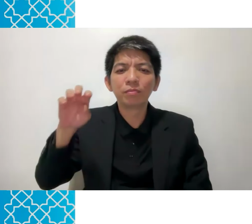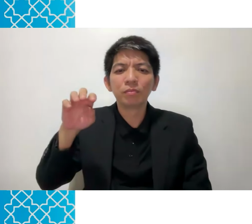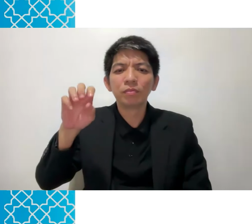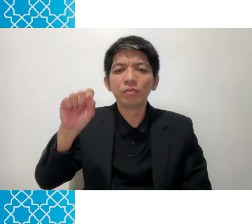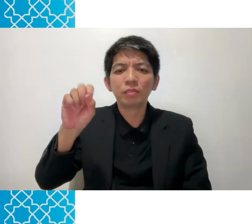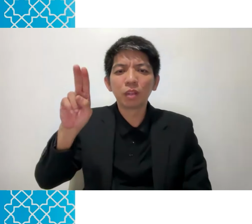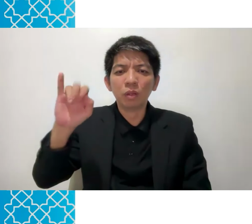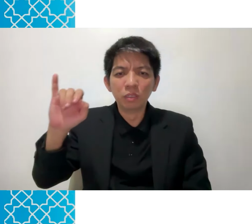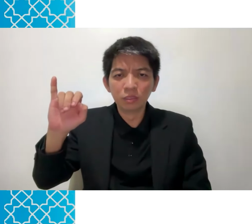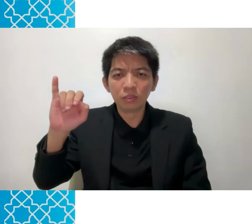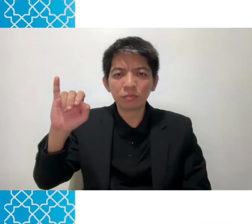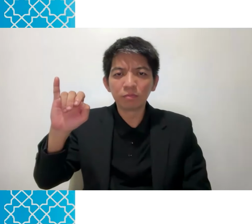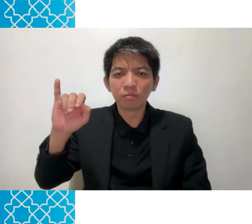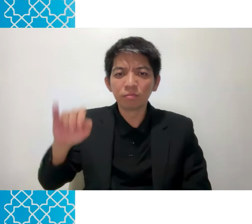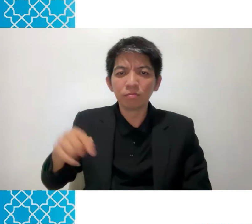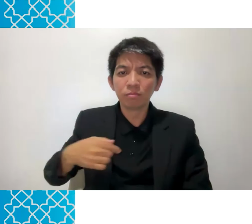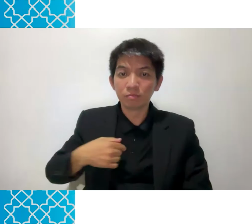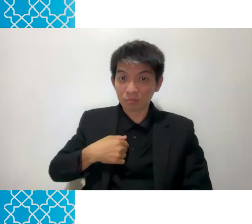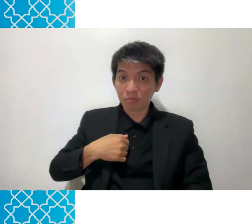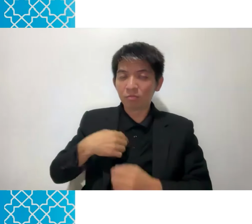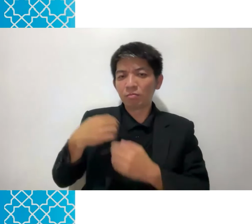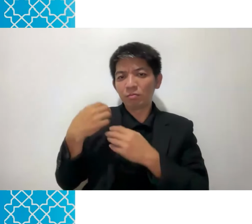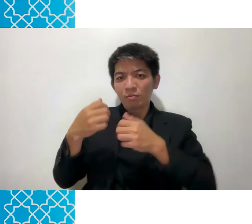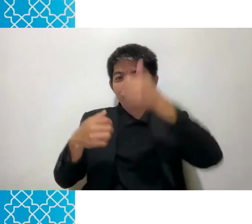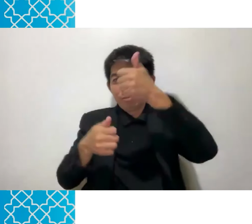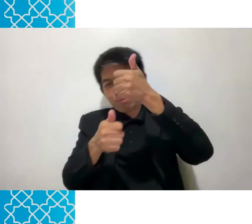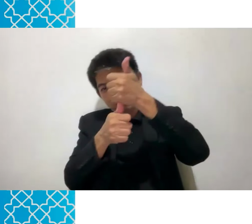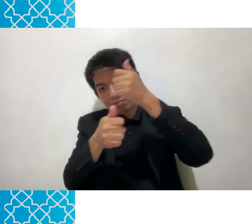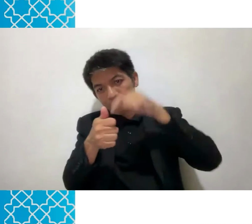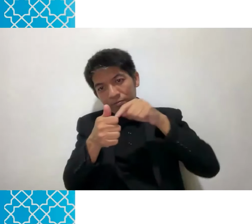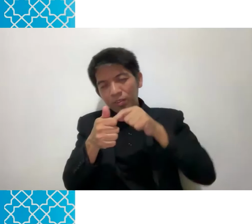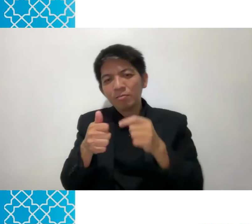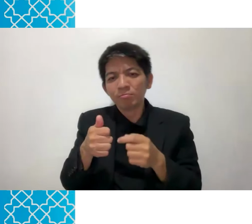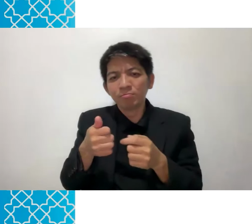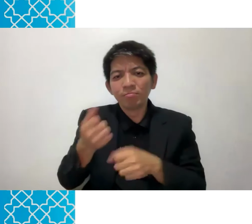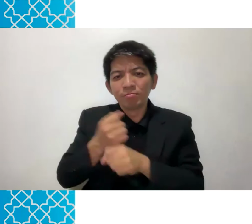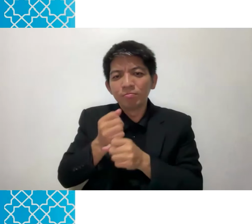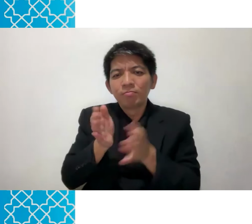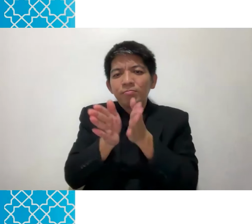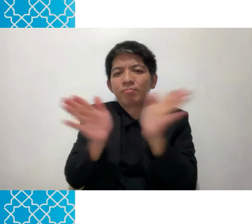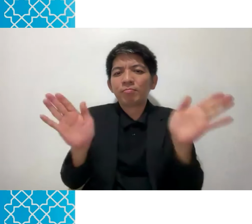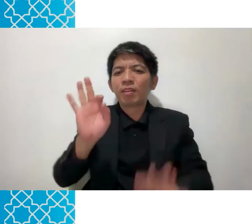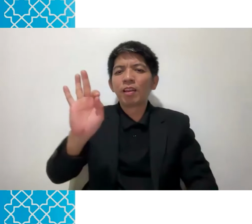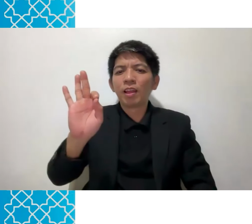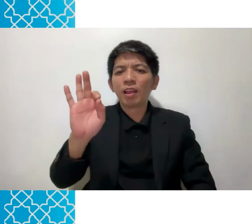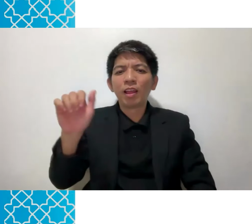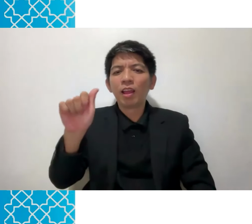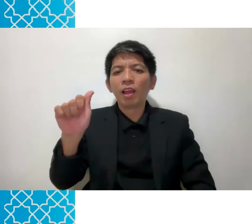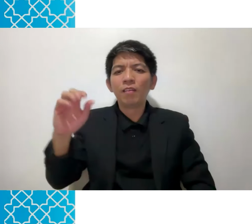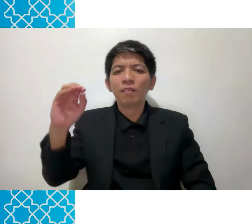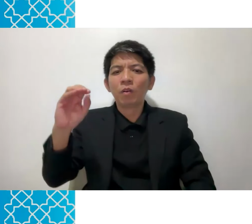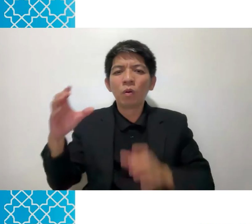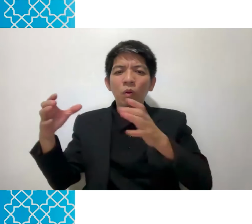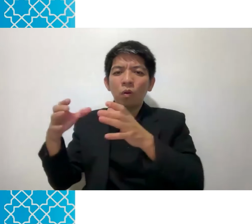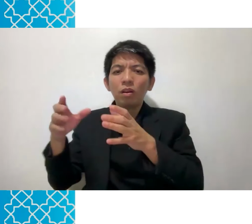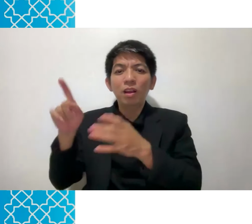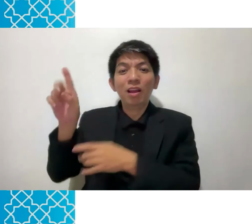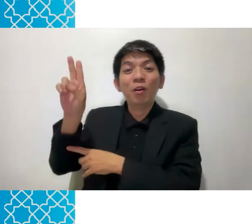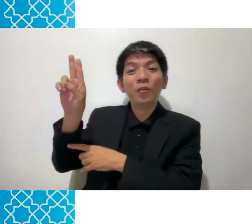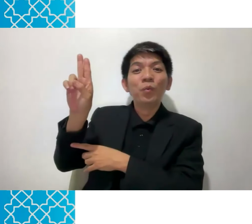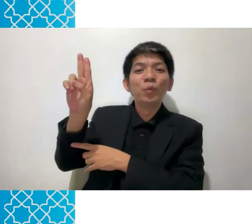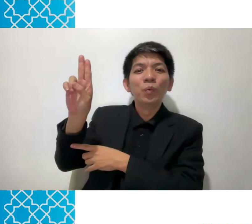FAO Investment Center. So FAO is the United Nations Food and Agriculture Organization. So